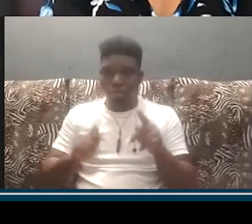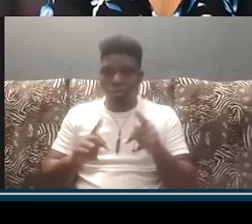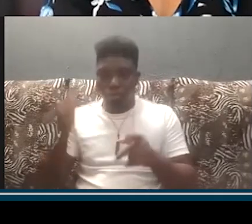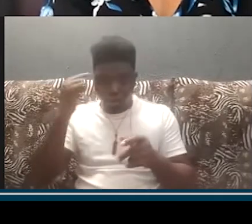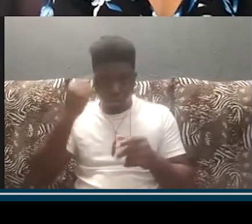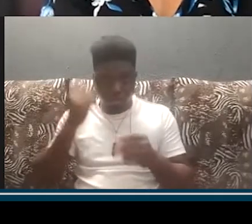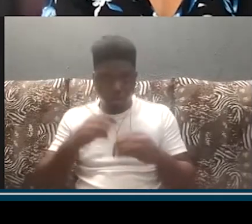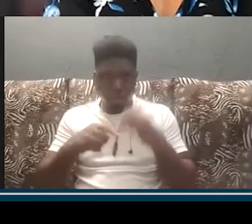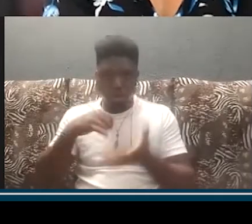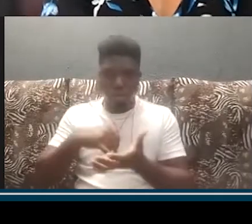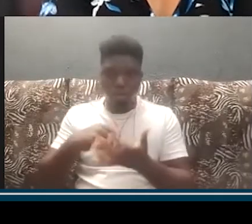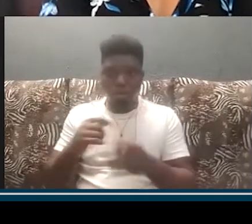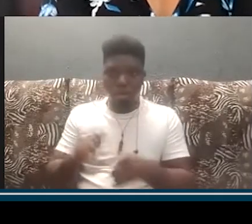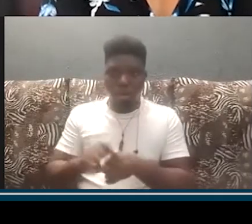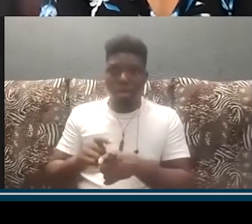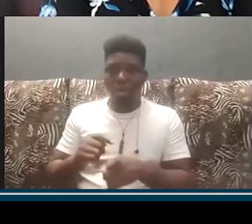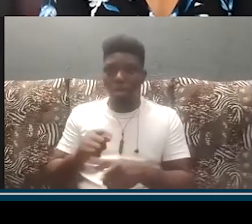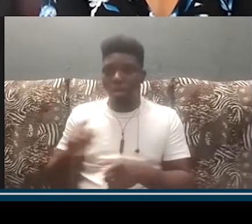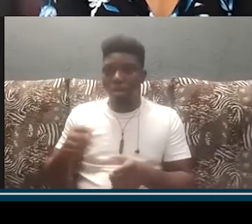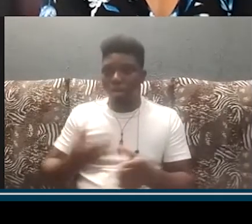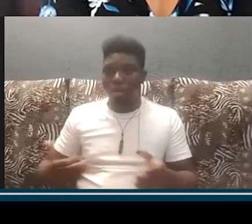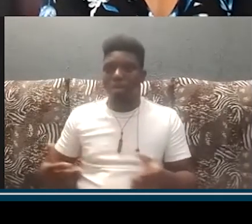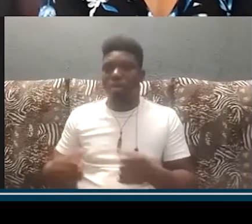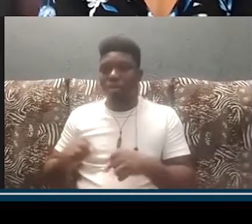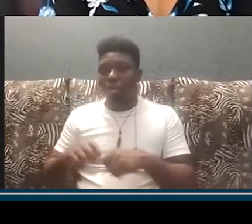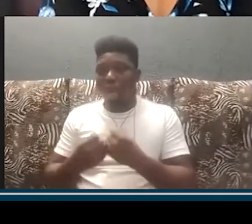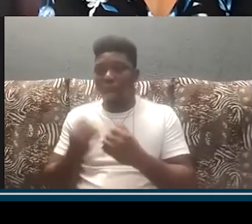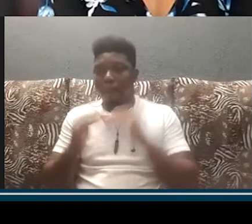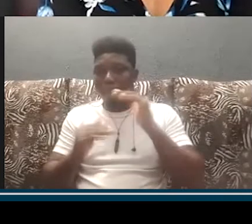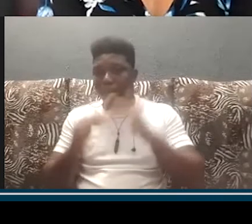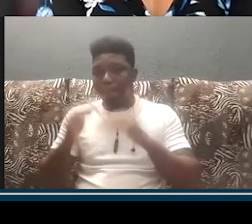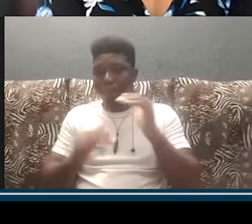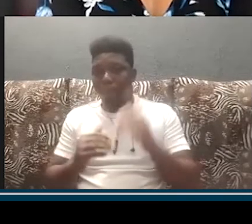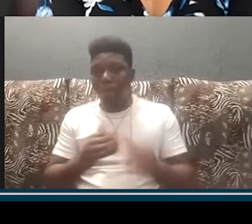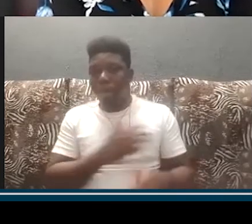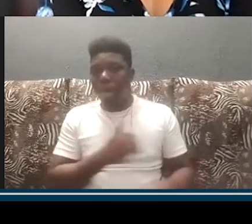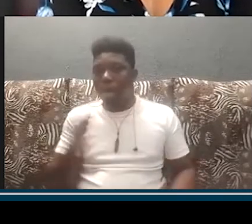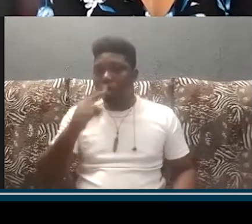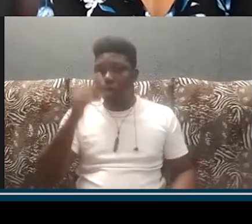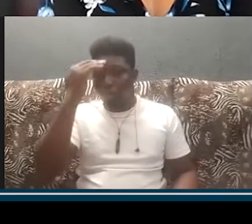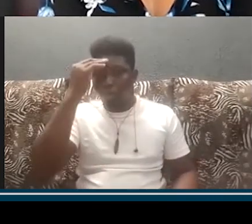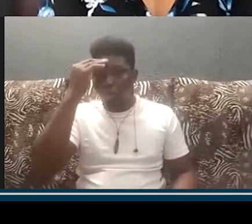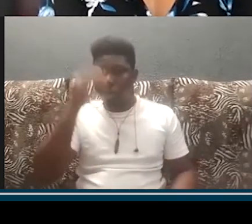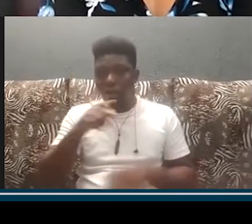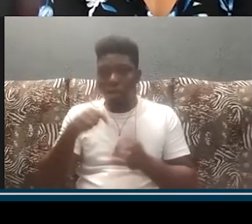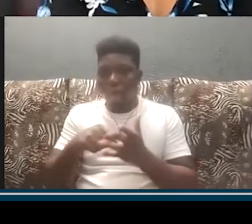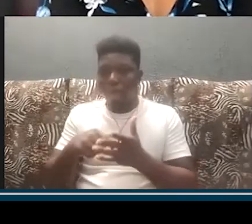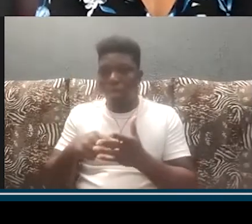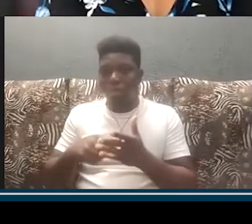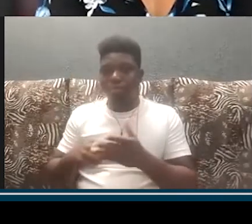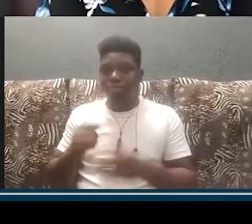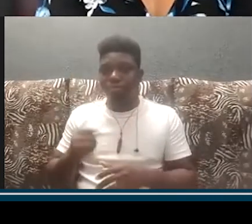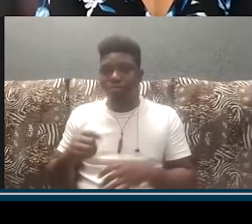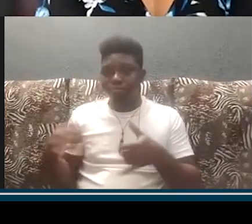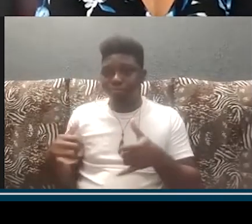in society and this building and, you know, this theater and this service need to change and able